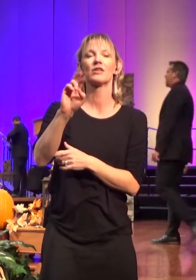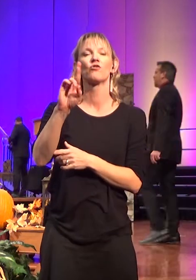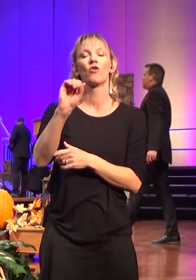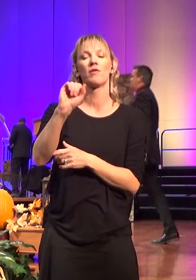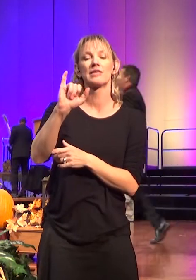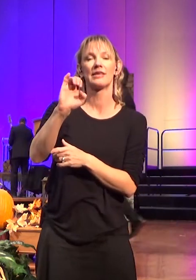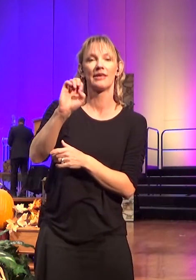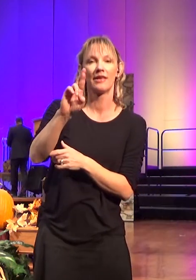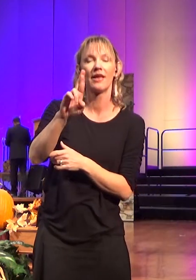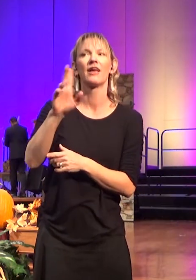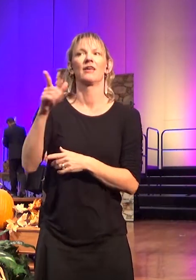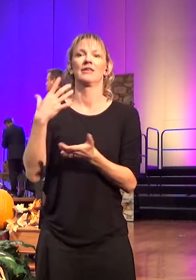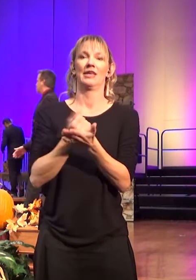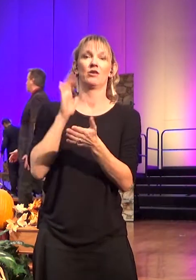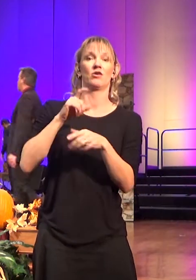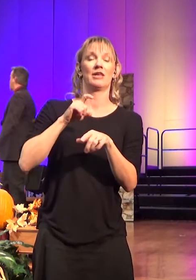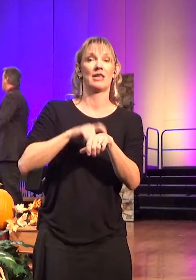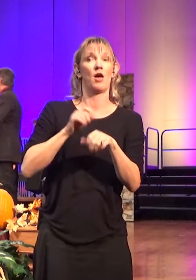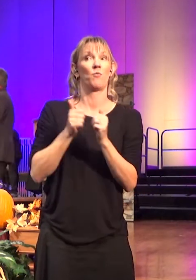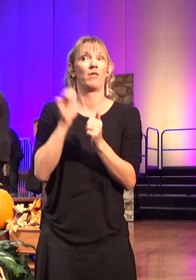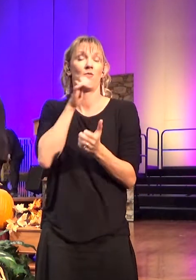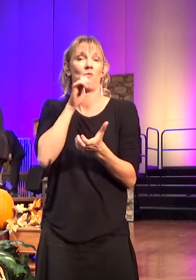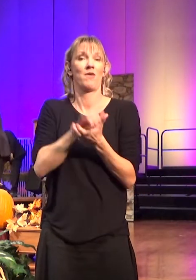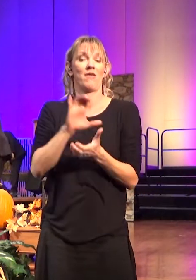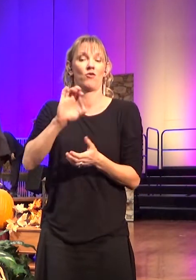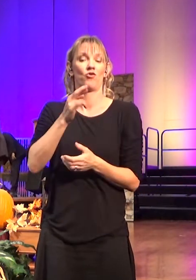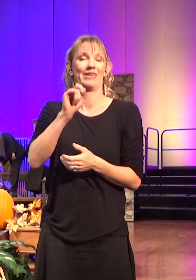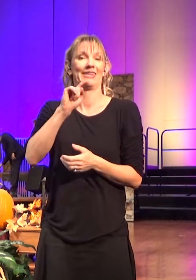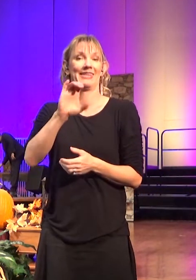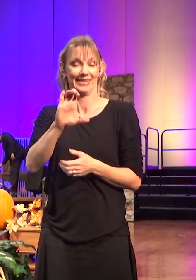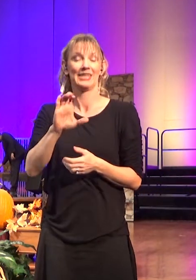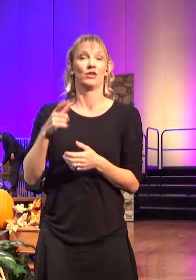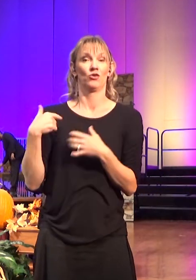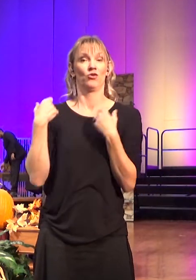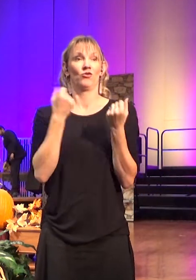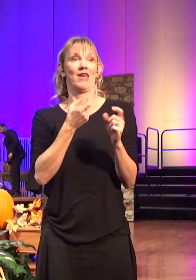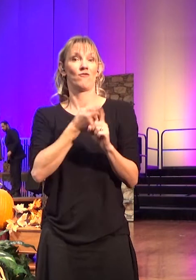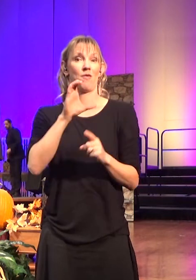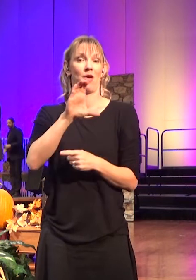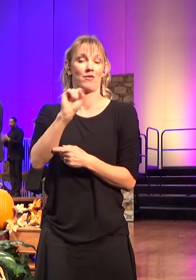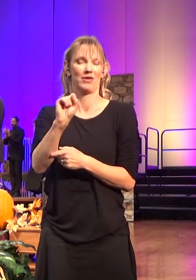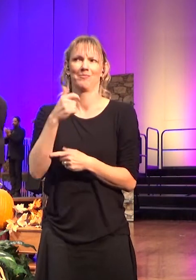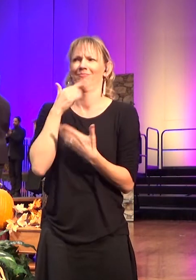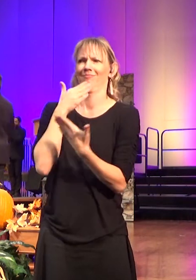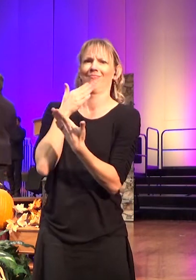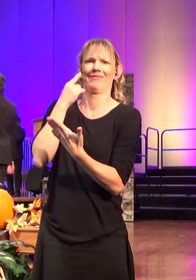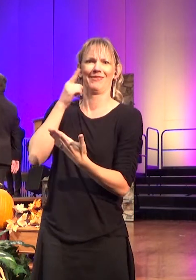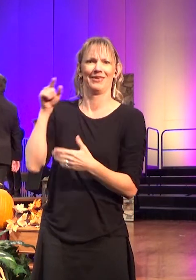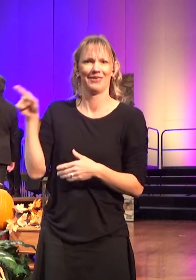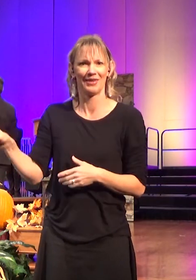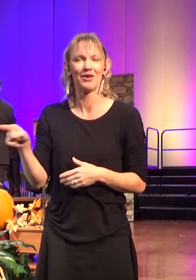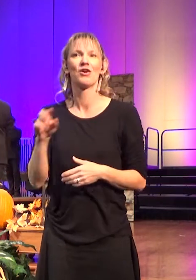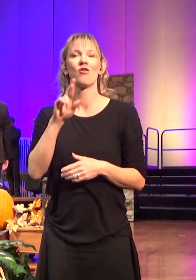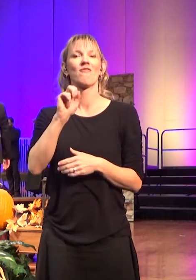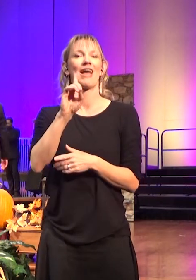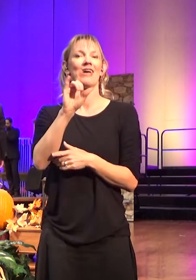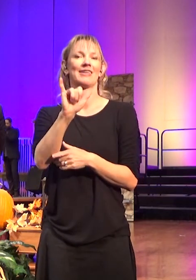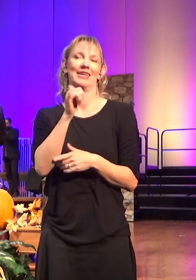Denise Rosier, thank you so much. Takes the time with her wife, Christy, to drive all the way here from Colorado Springs in the morning. So grateful for